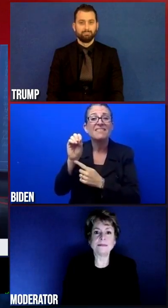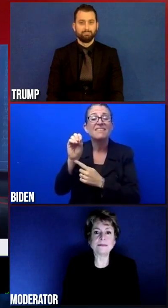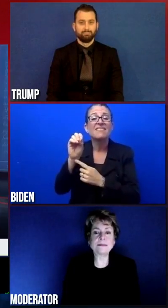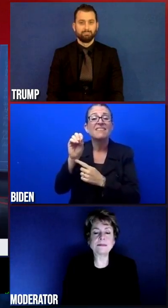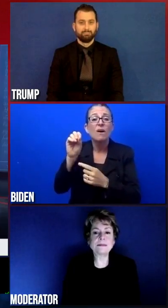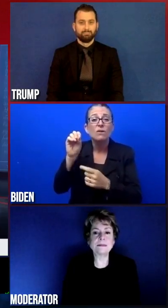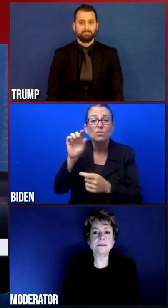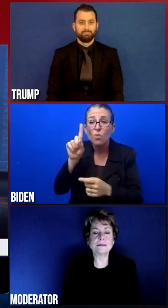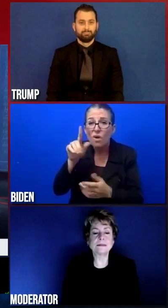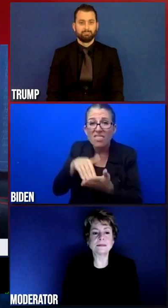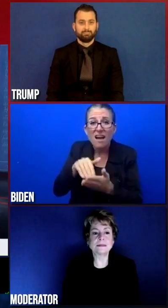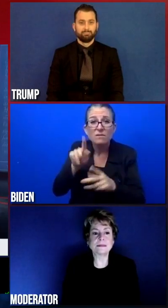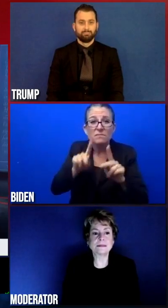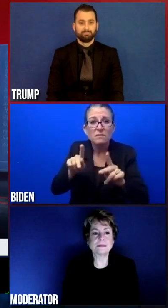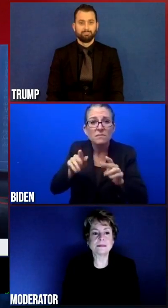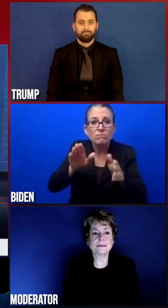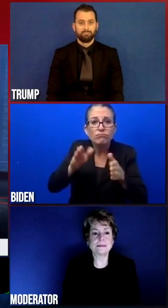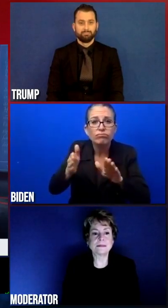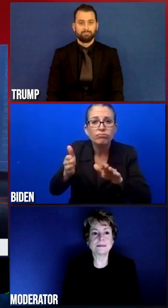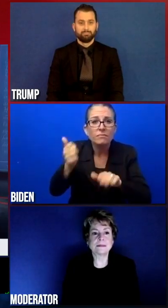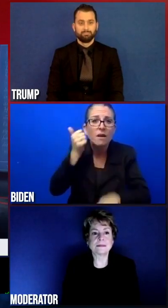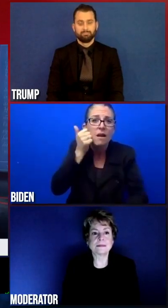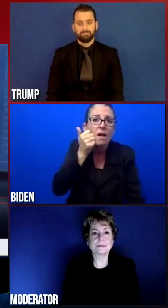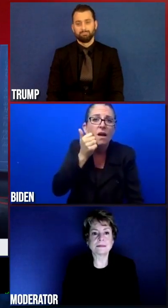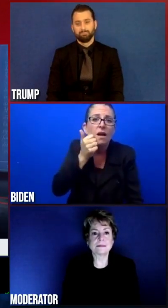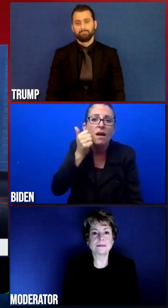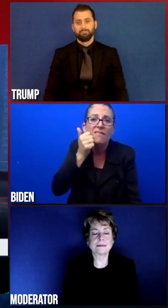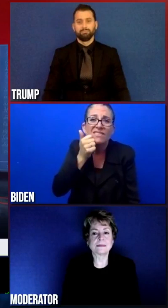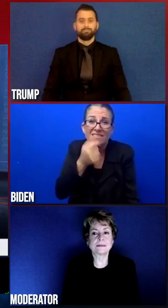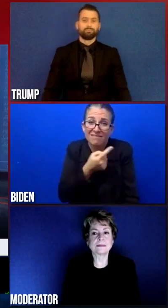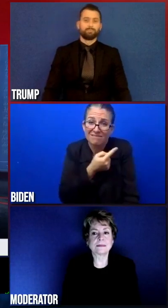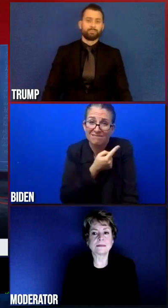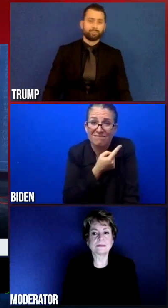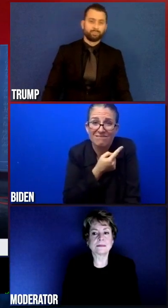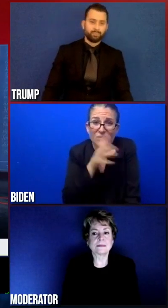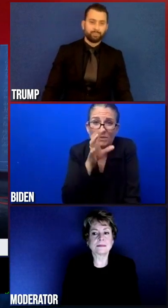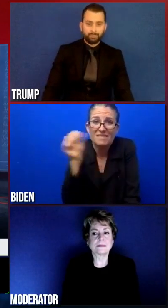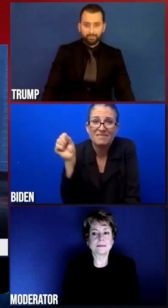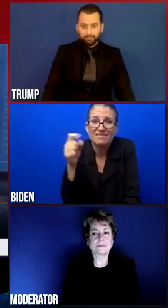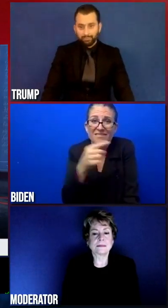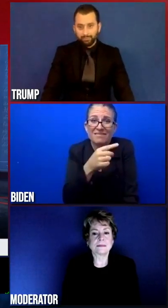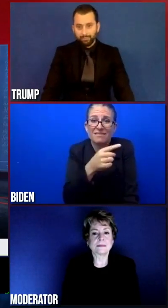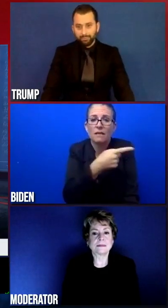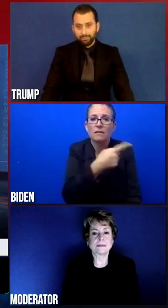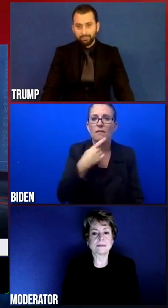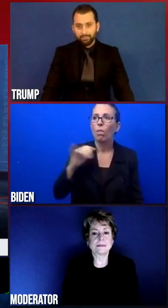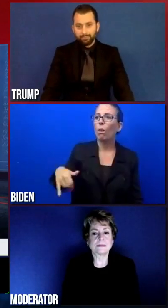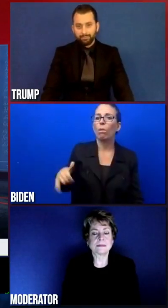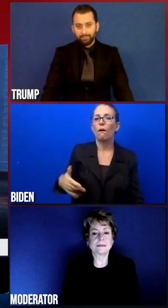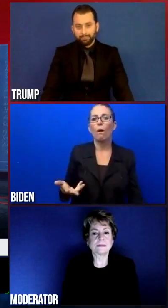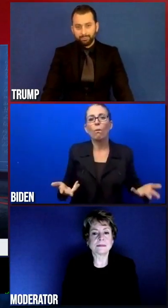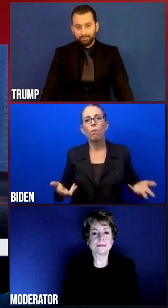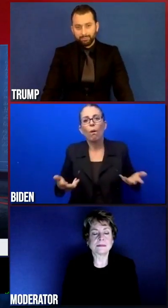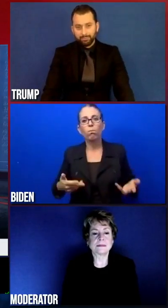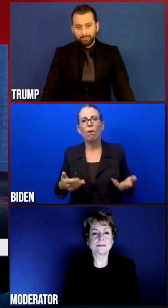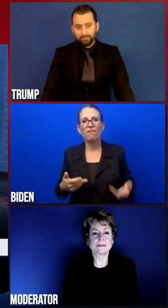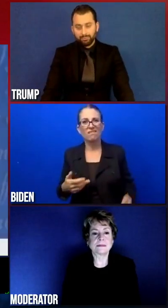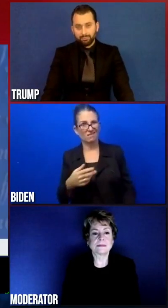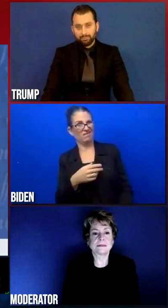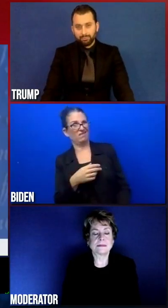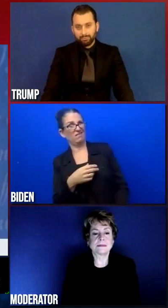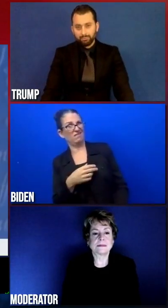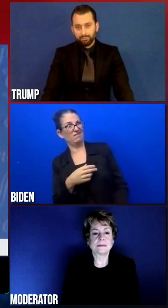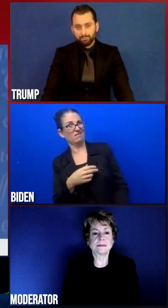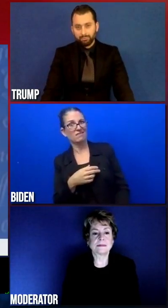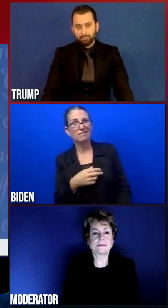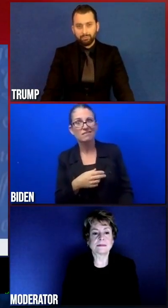is. Well, it is what it is because you are who you are. That's why it is. The president has no plan.